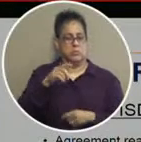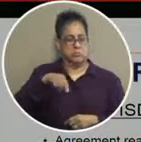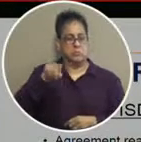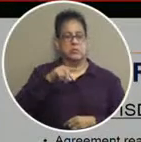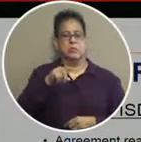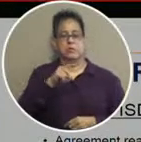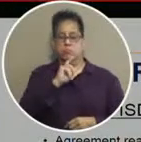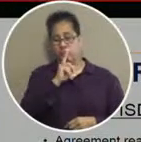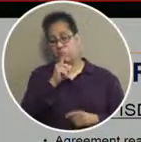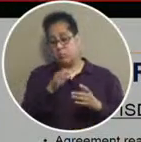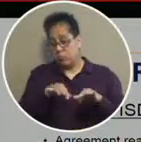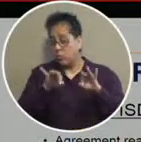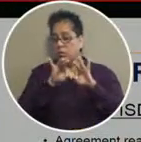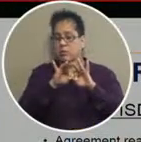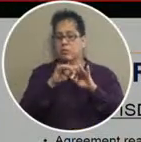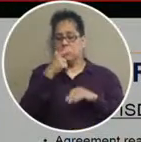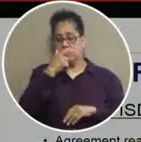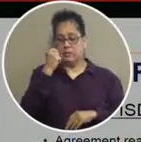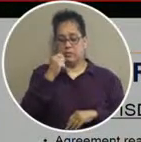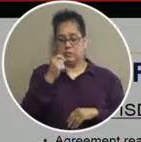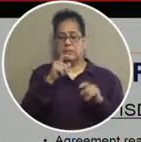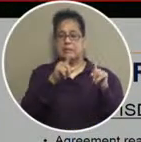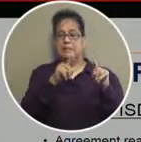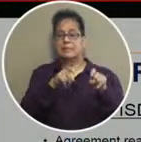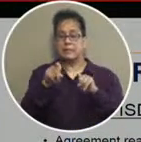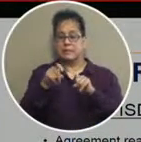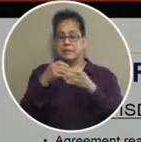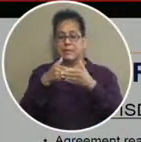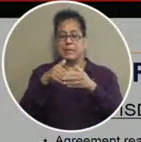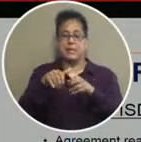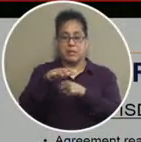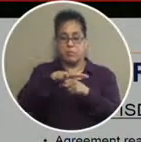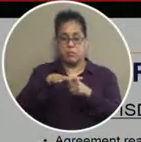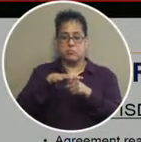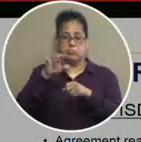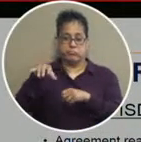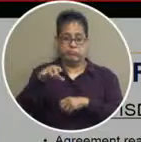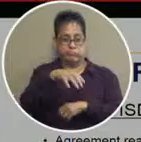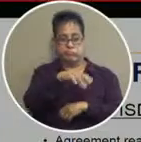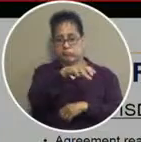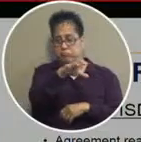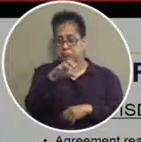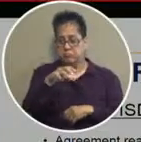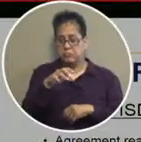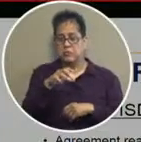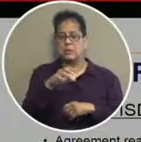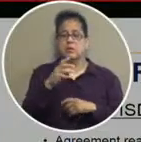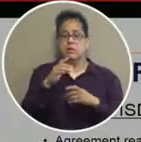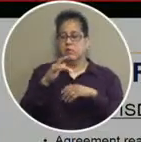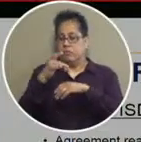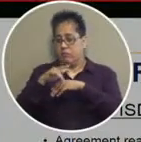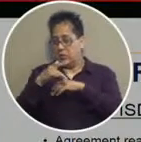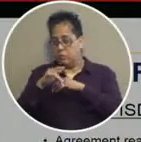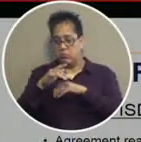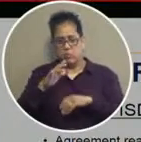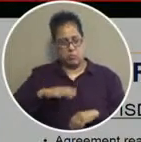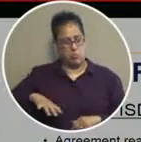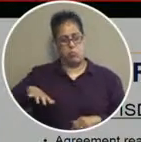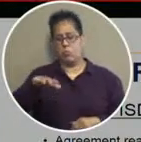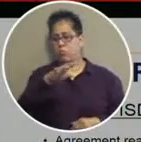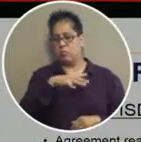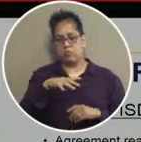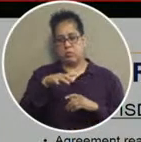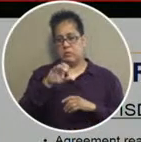important because, again, getting testing into neighborhoods, getting testing available all across